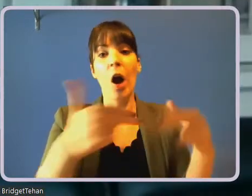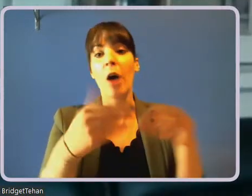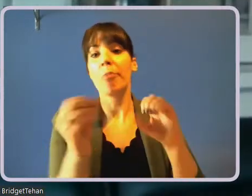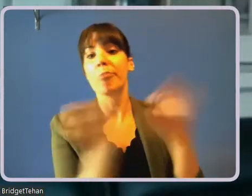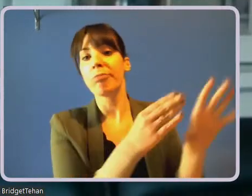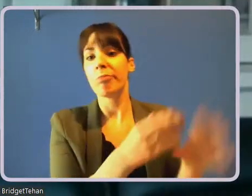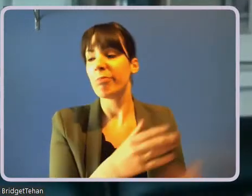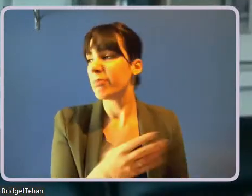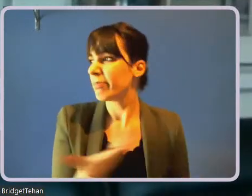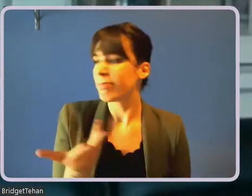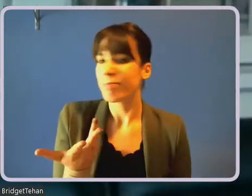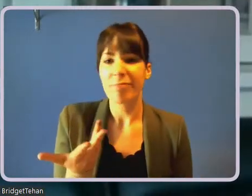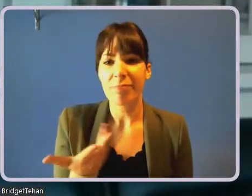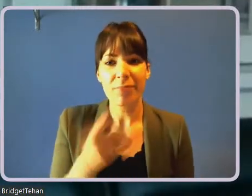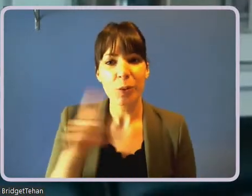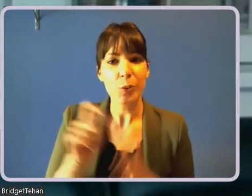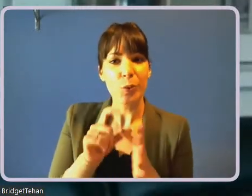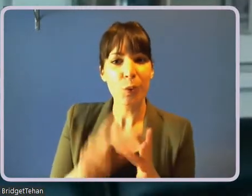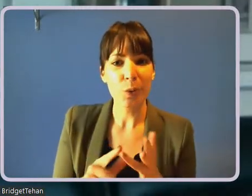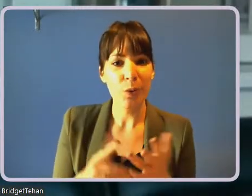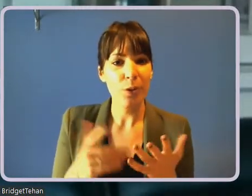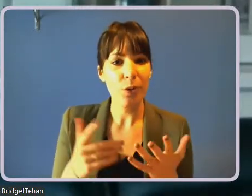So how can we make this live on?